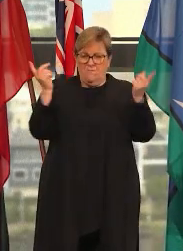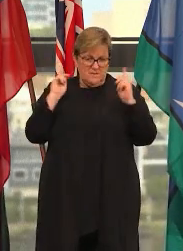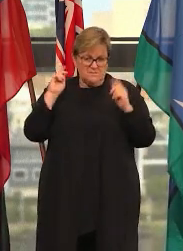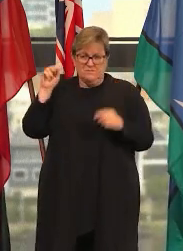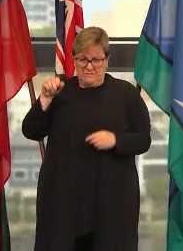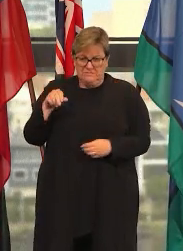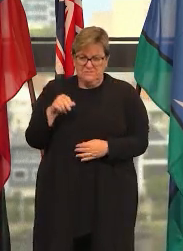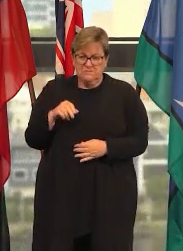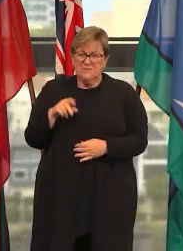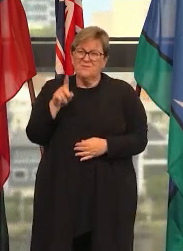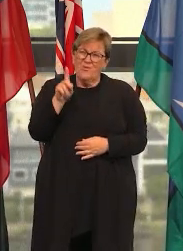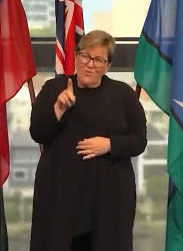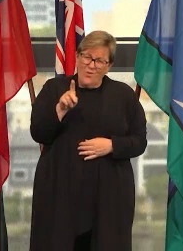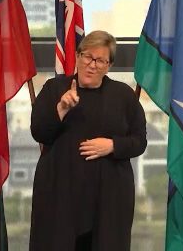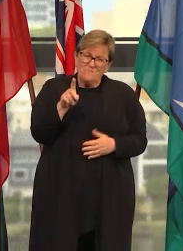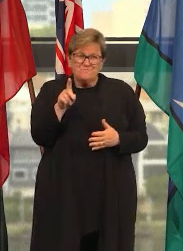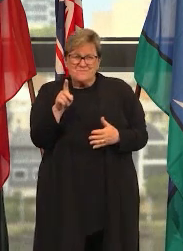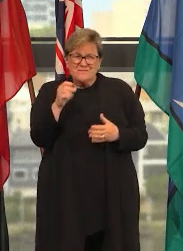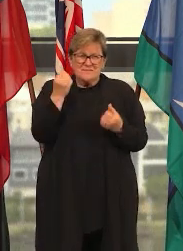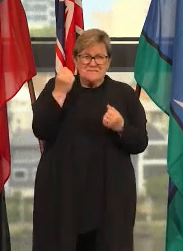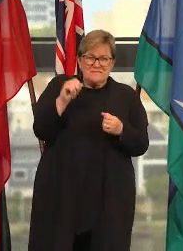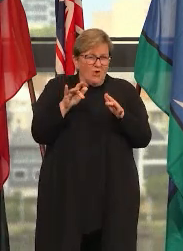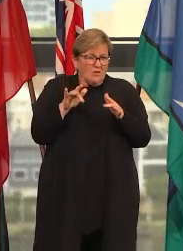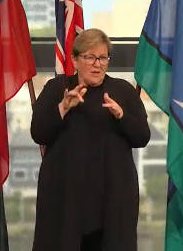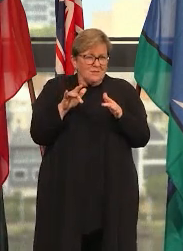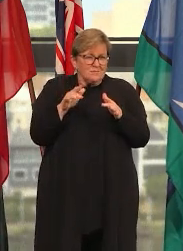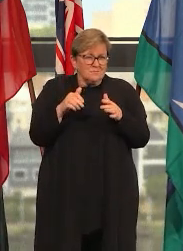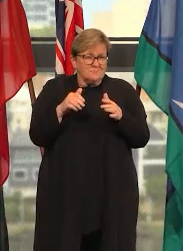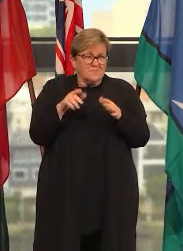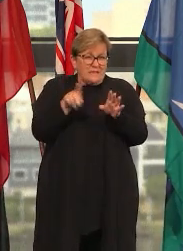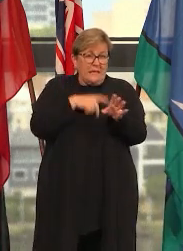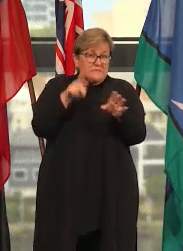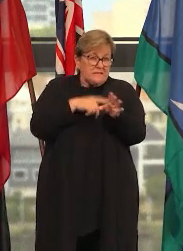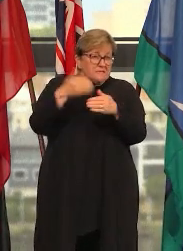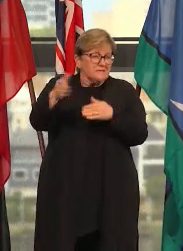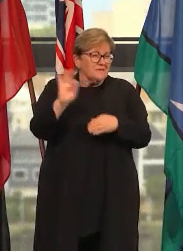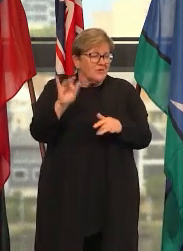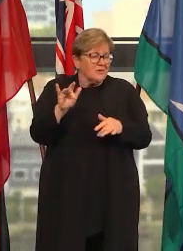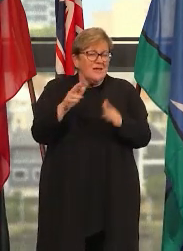from NDIS, the scheme. But it's a step forward.